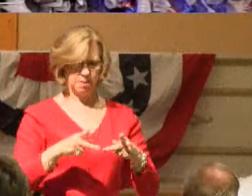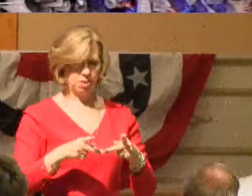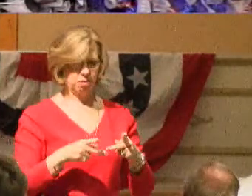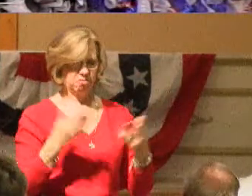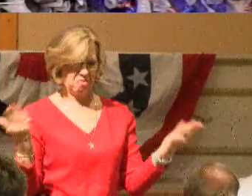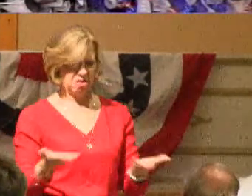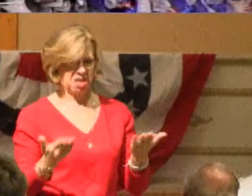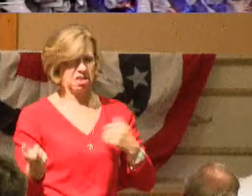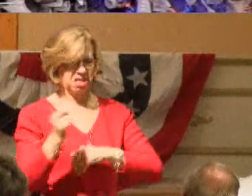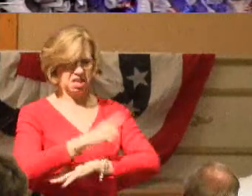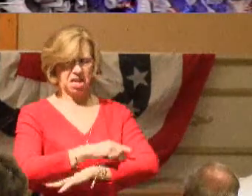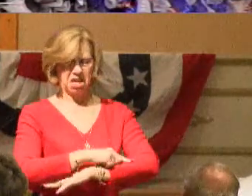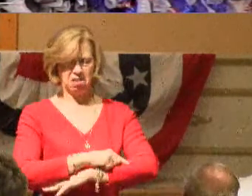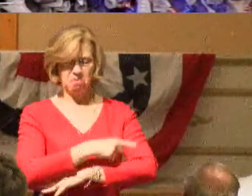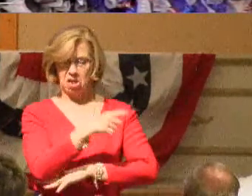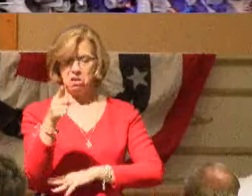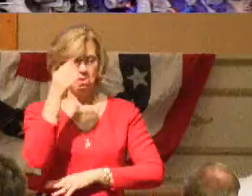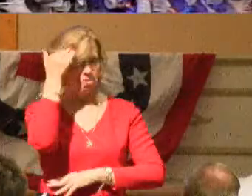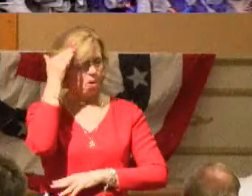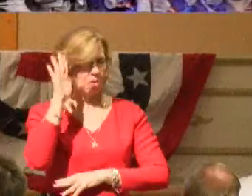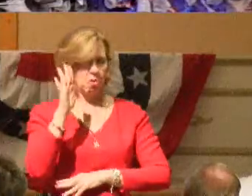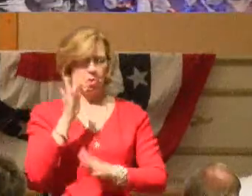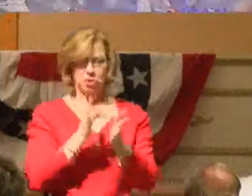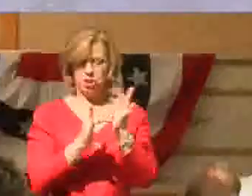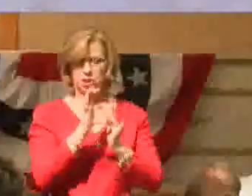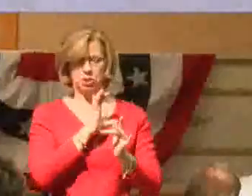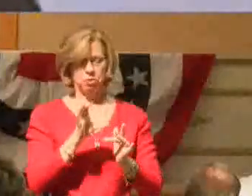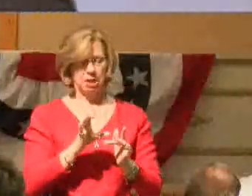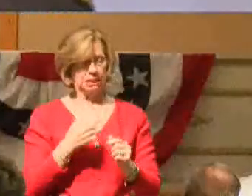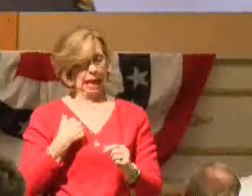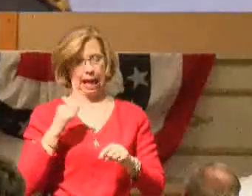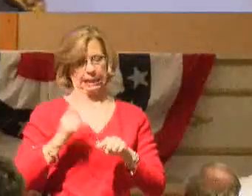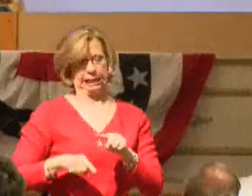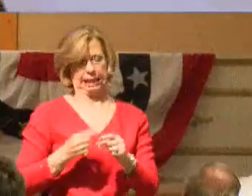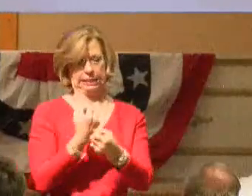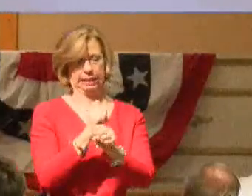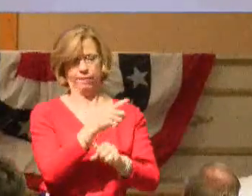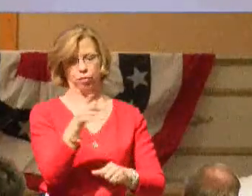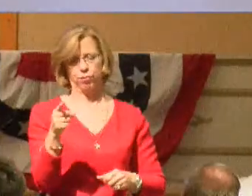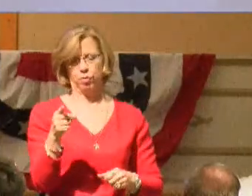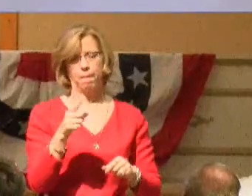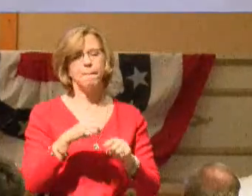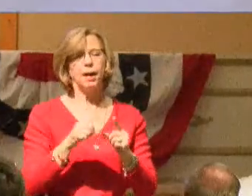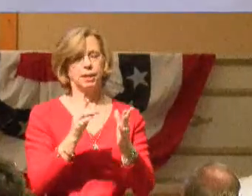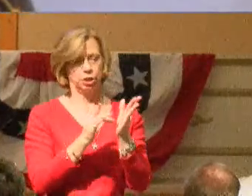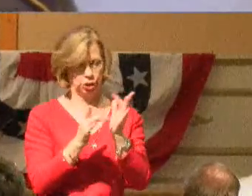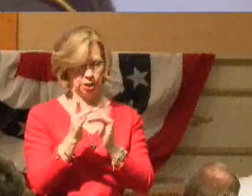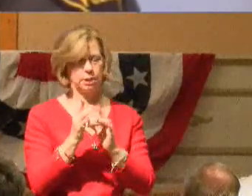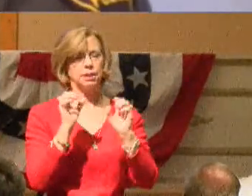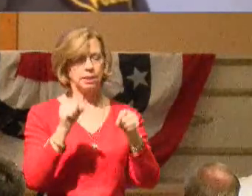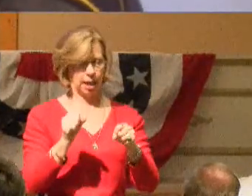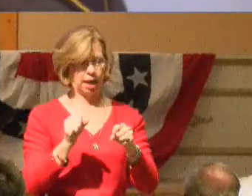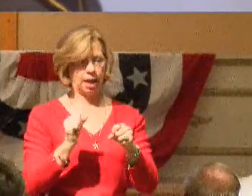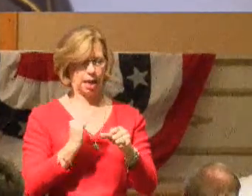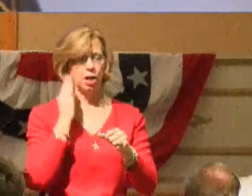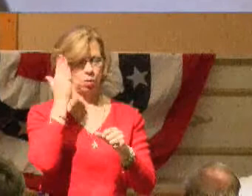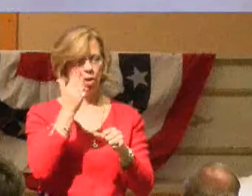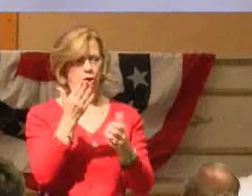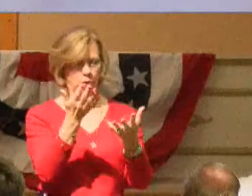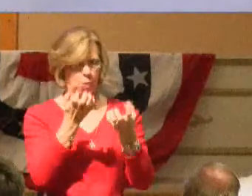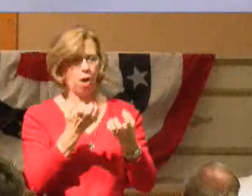chance and you don't know Jesus Christ, I cannot save you. But Jesus can, will, and wants to, and desires